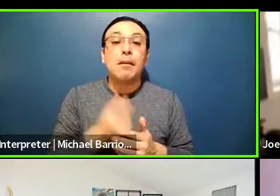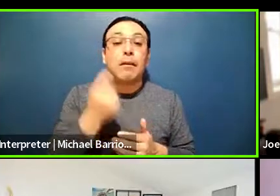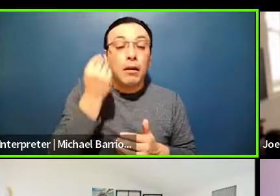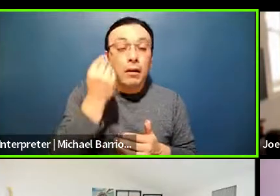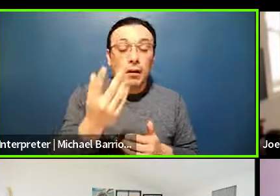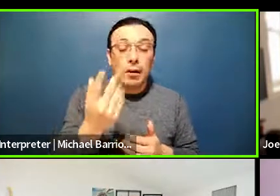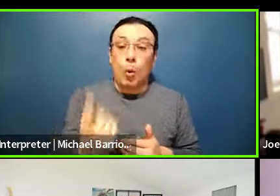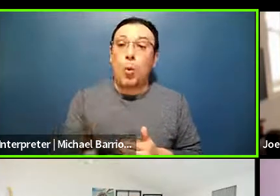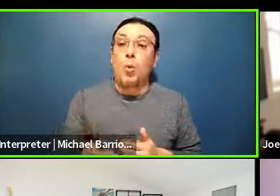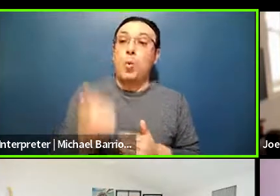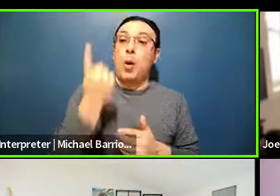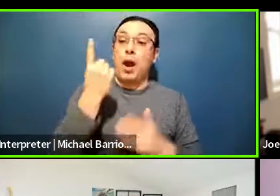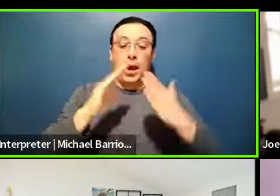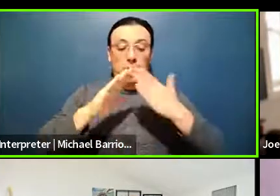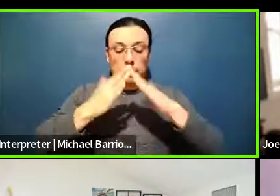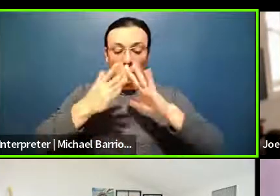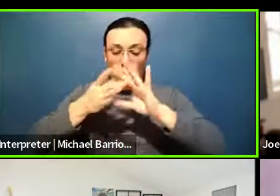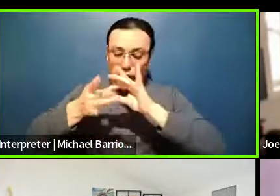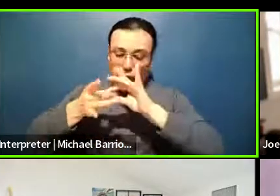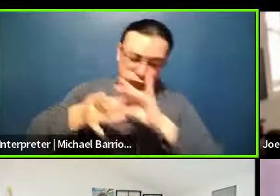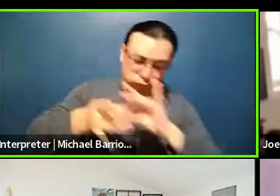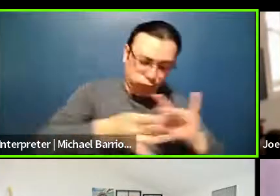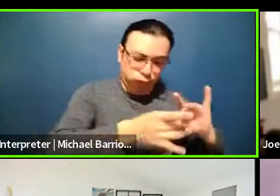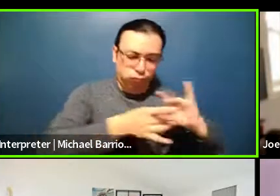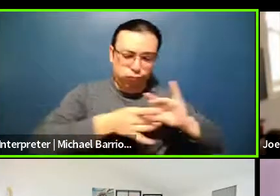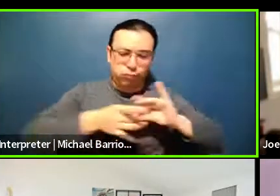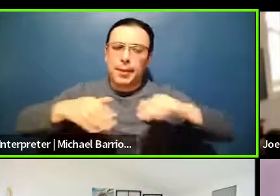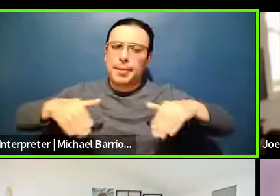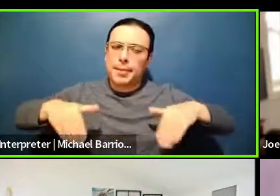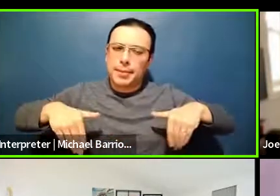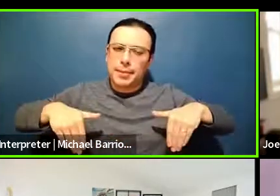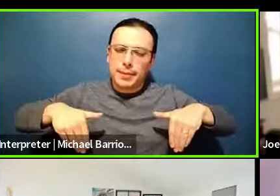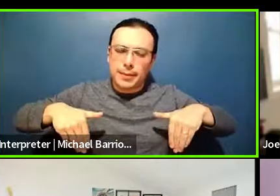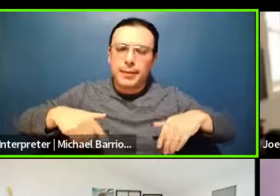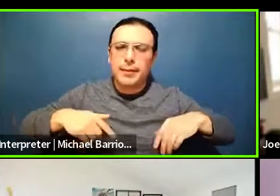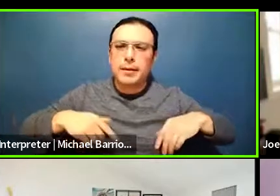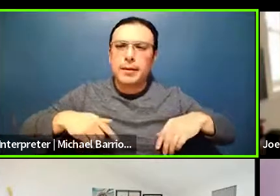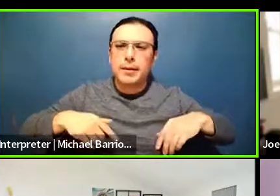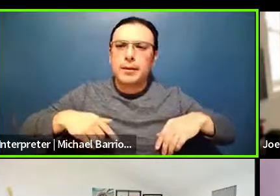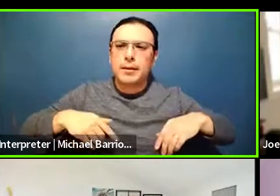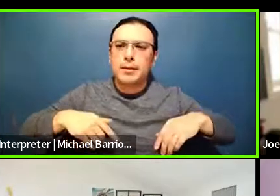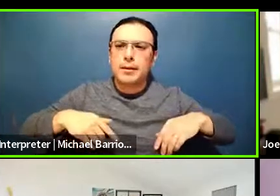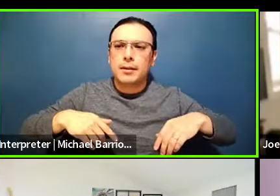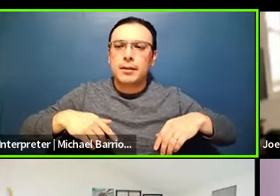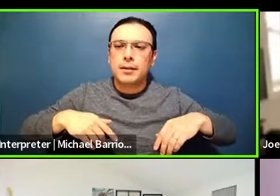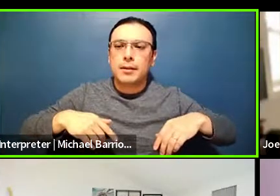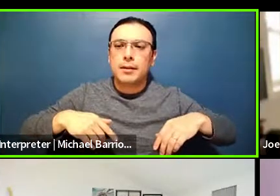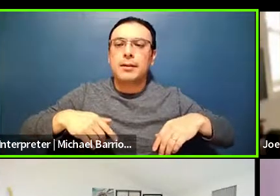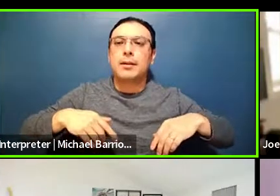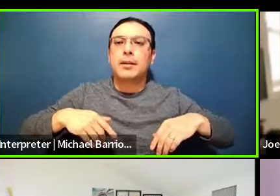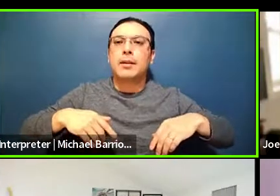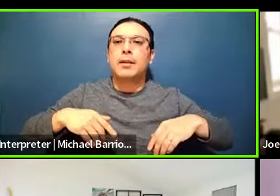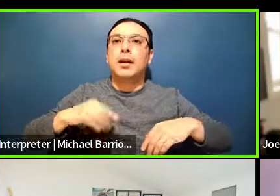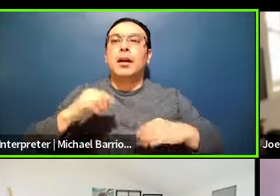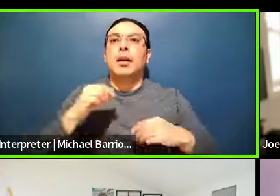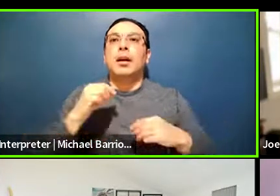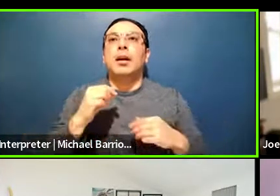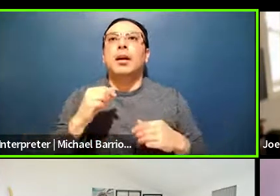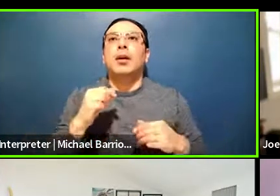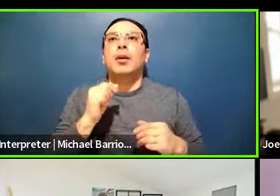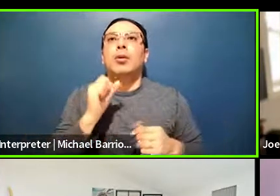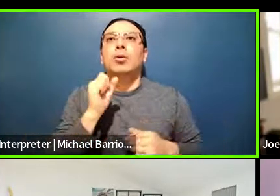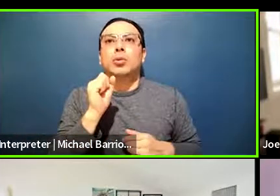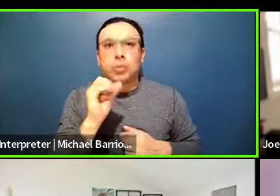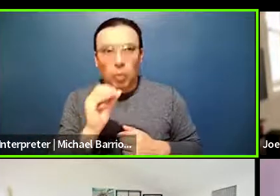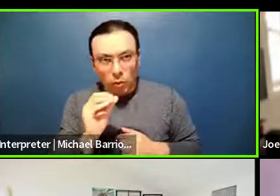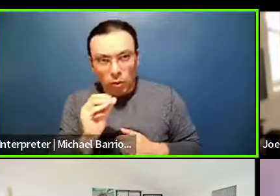that's never the case. So I think it's okay to be like, that's what y'all are doing, and this is what